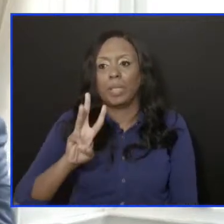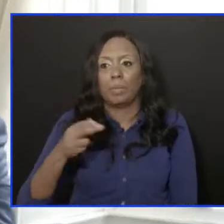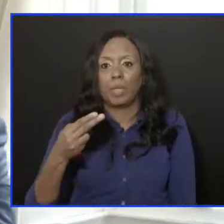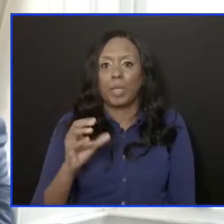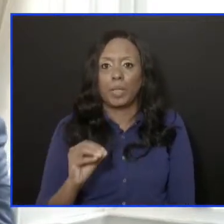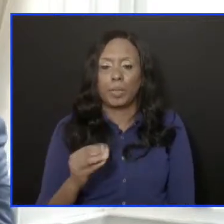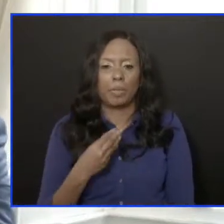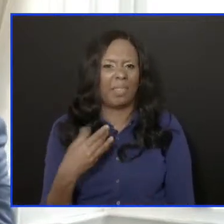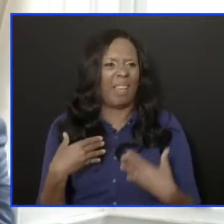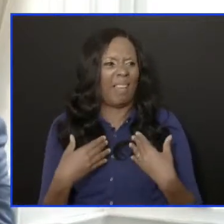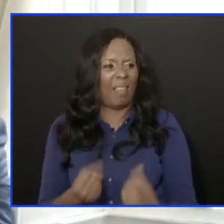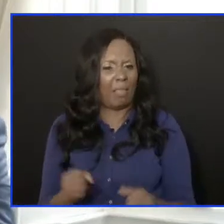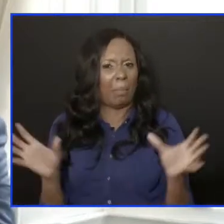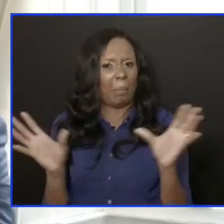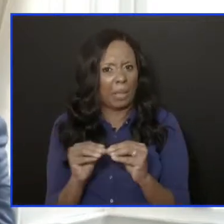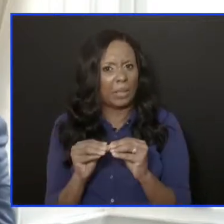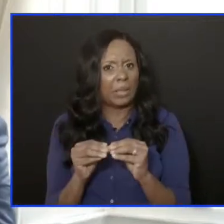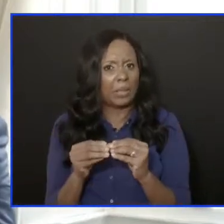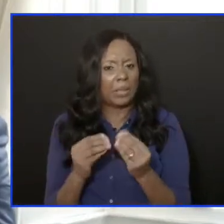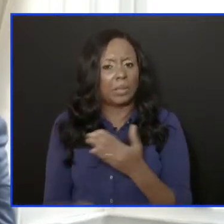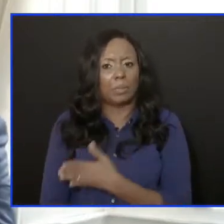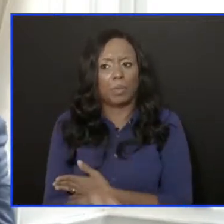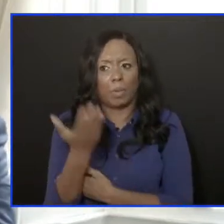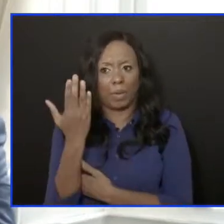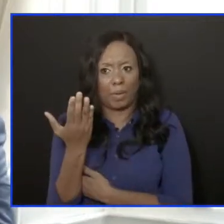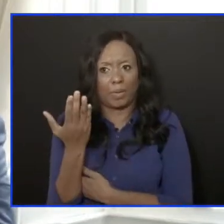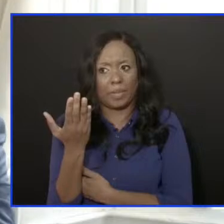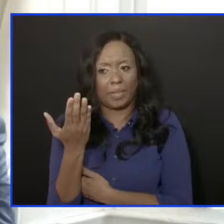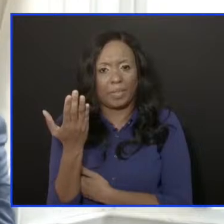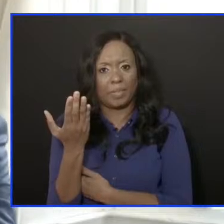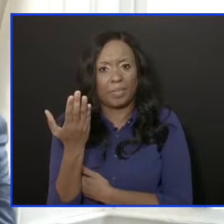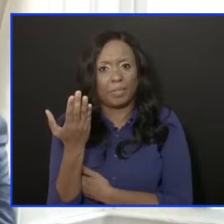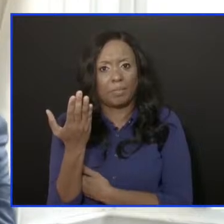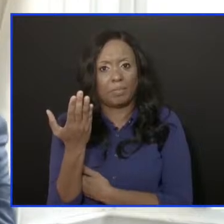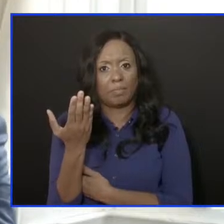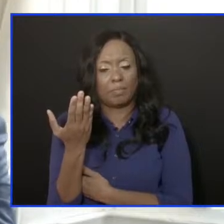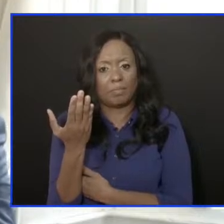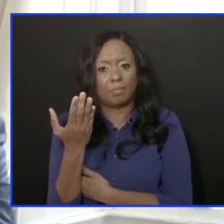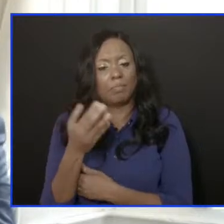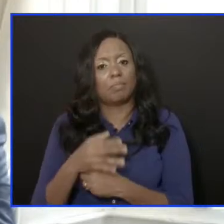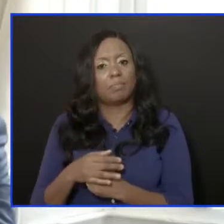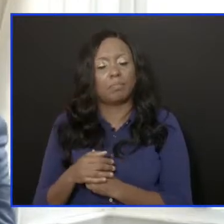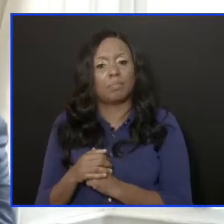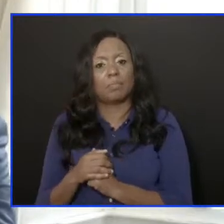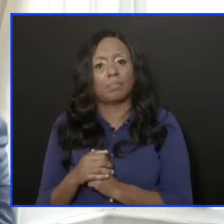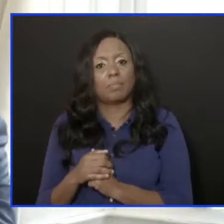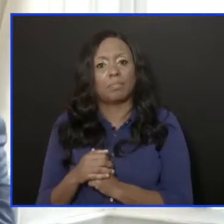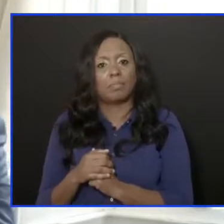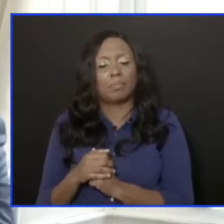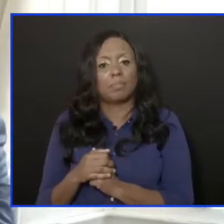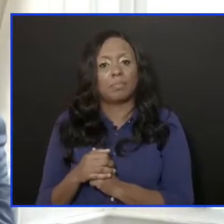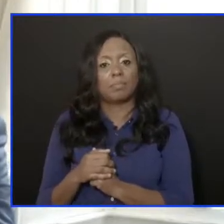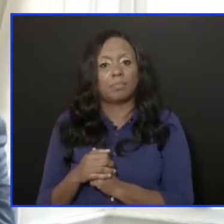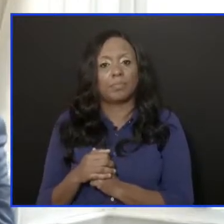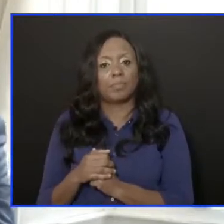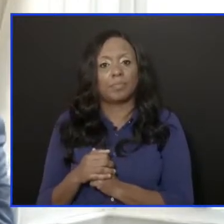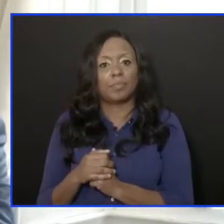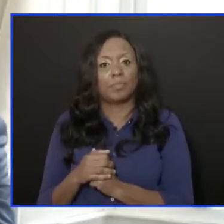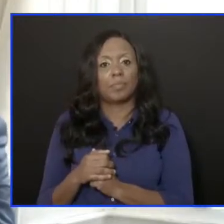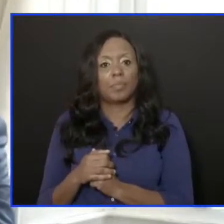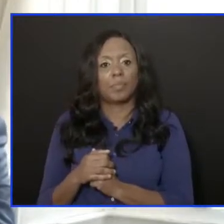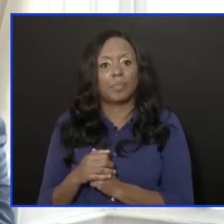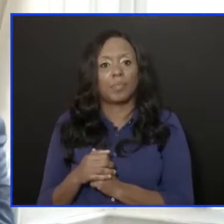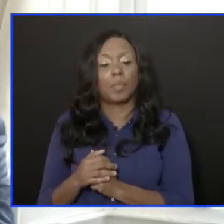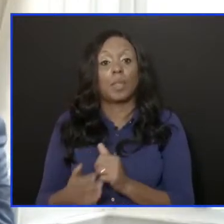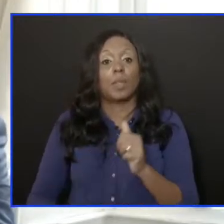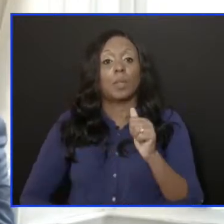Society of Healthcare Epidemiology of America, and I'll restate it here again. And it's simply this, that the majority of persons